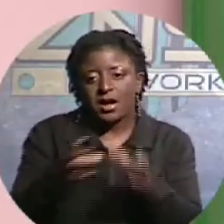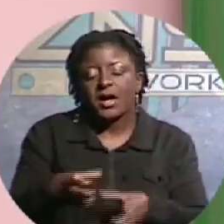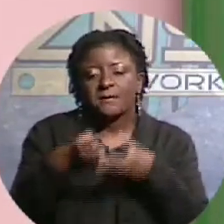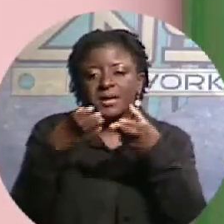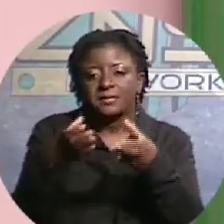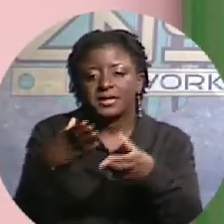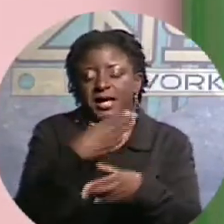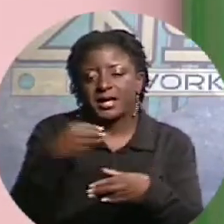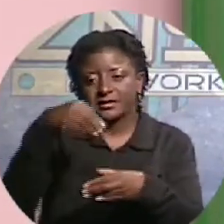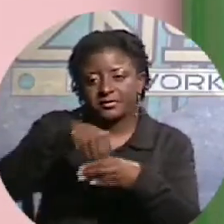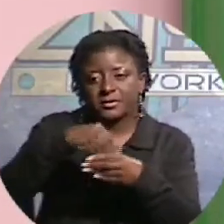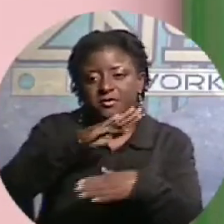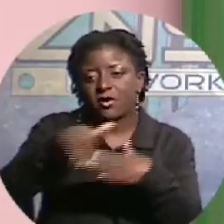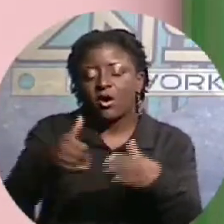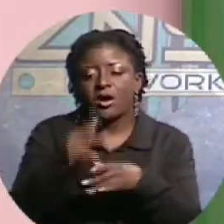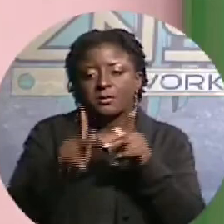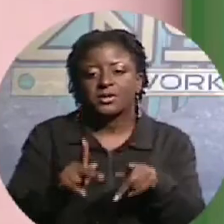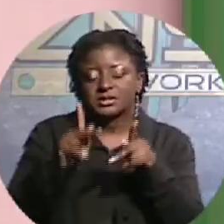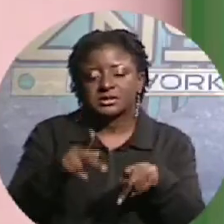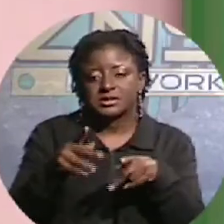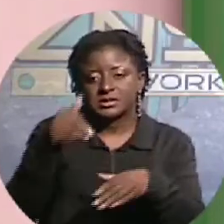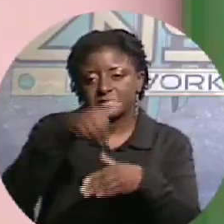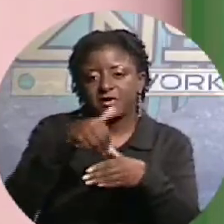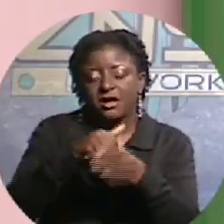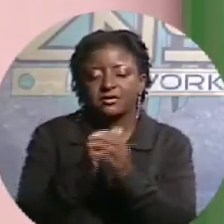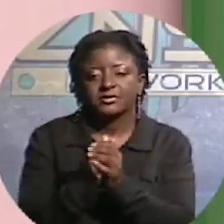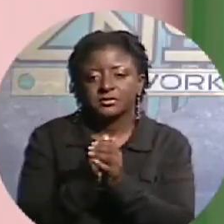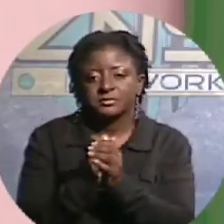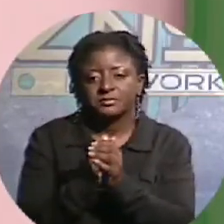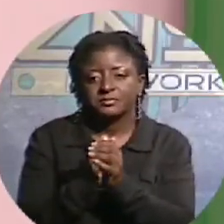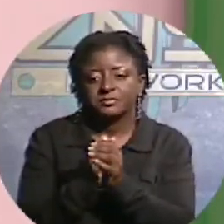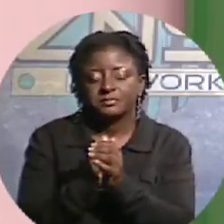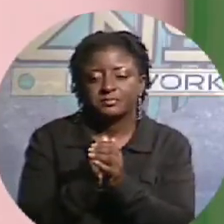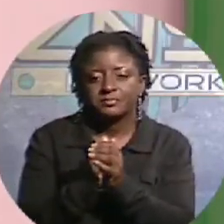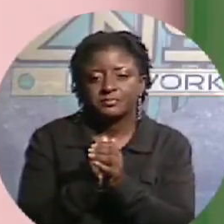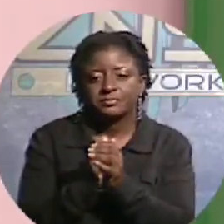participation of all parties involved. Fern Carey, ZNS Network News.